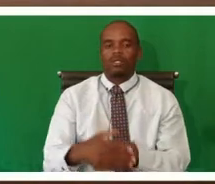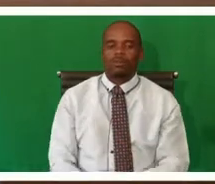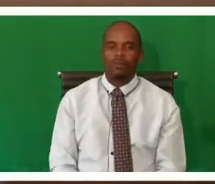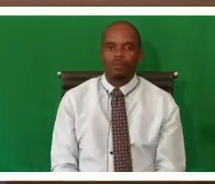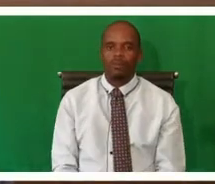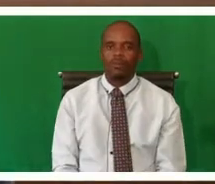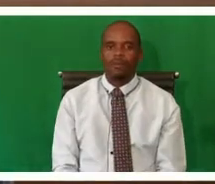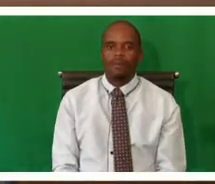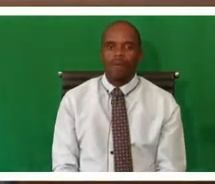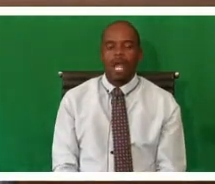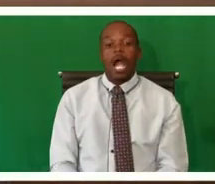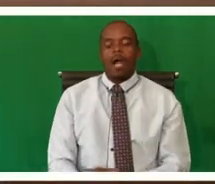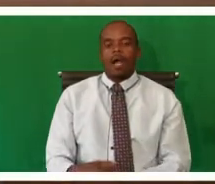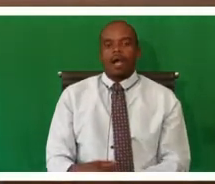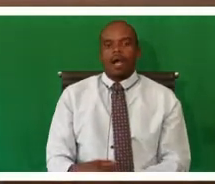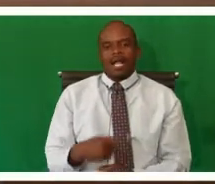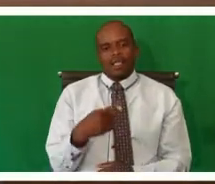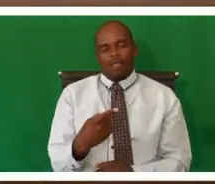than